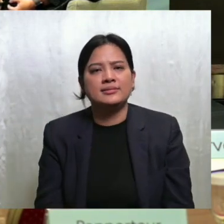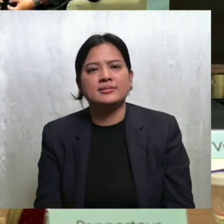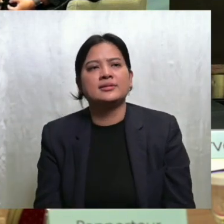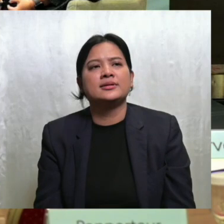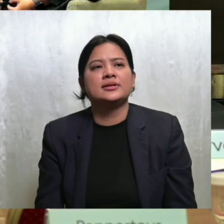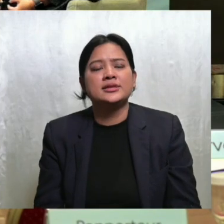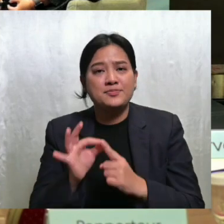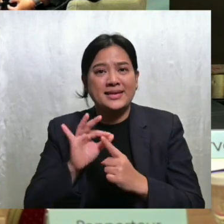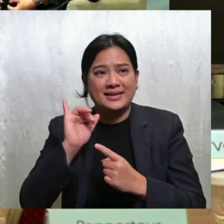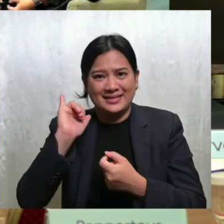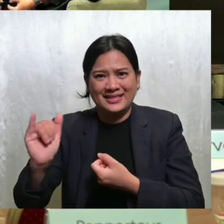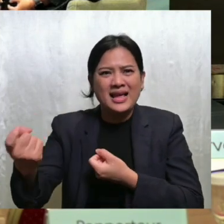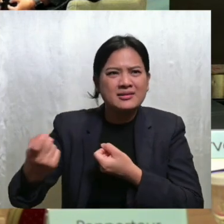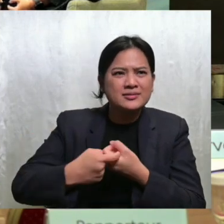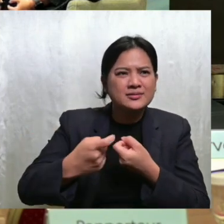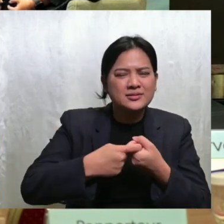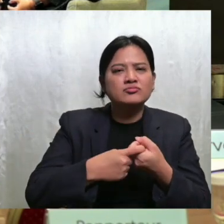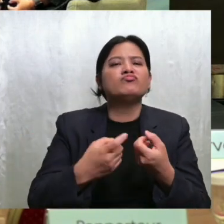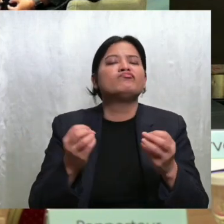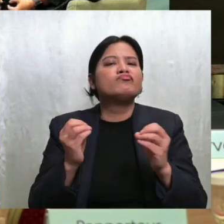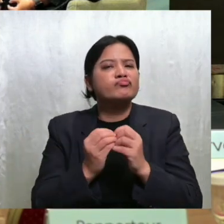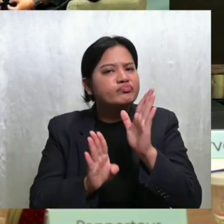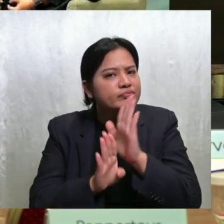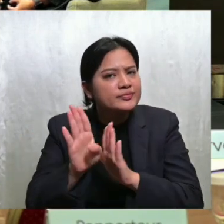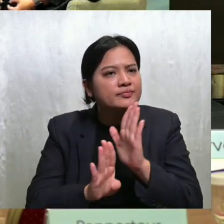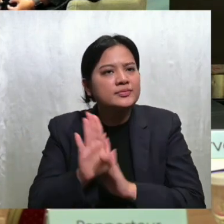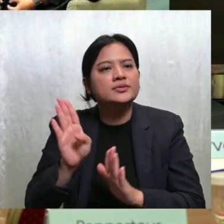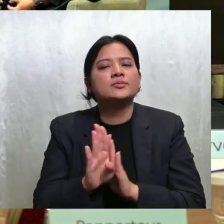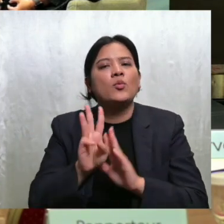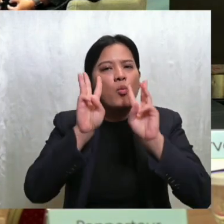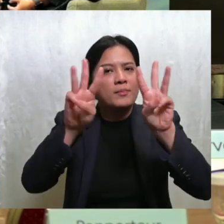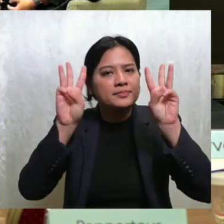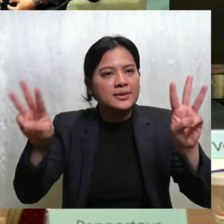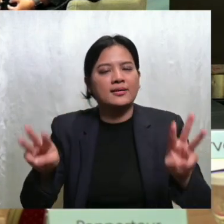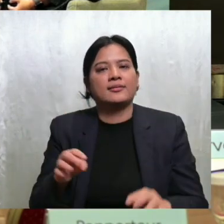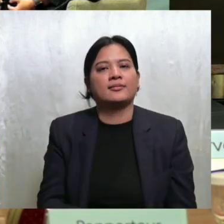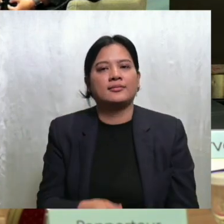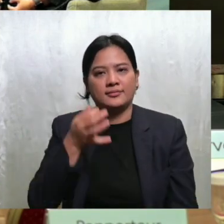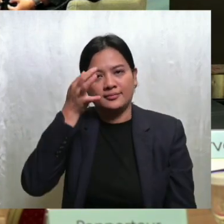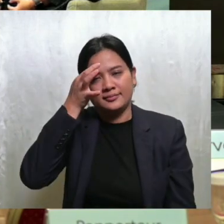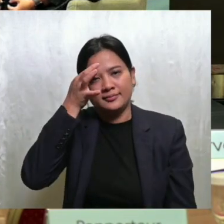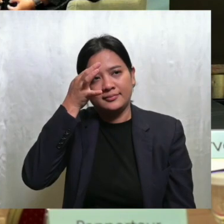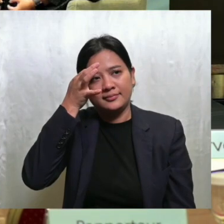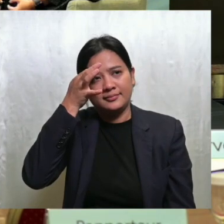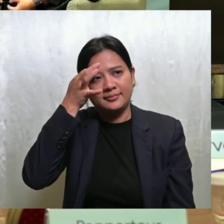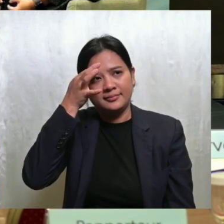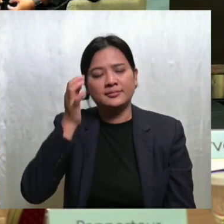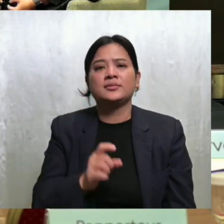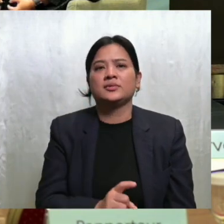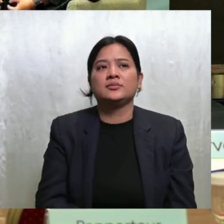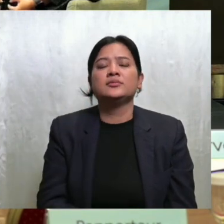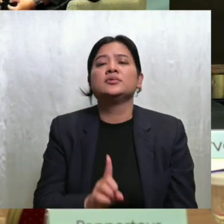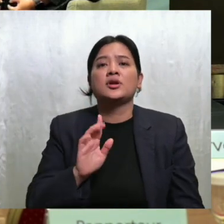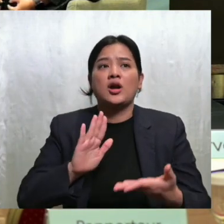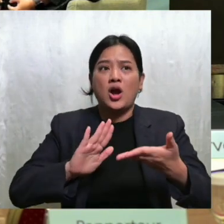these kind of platforms, but then also the kind of partnerships required within the government to think about scaling